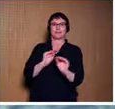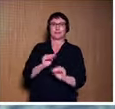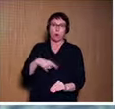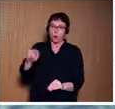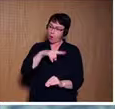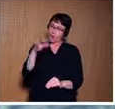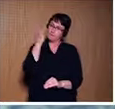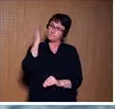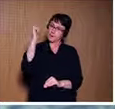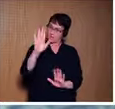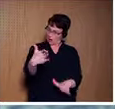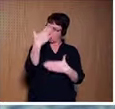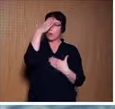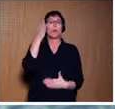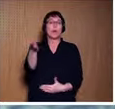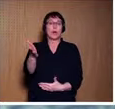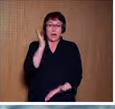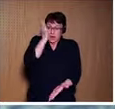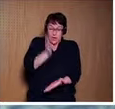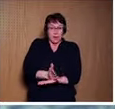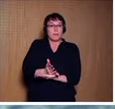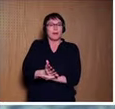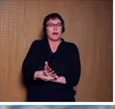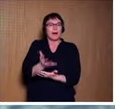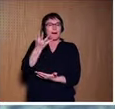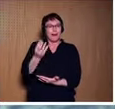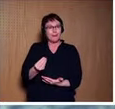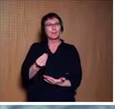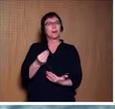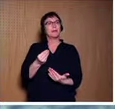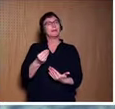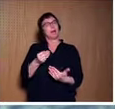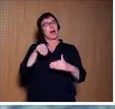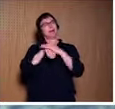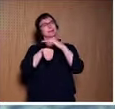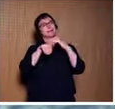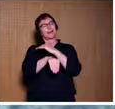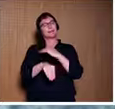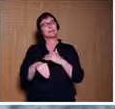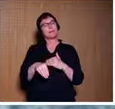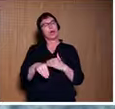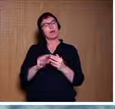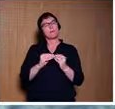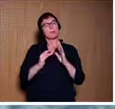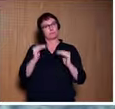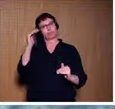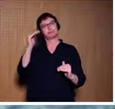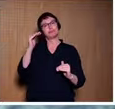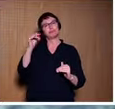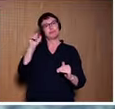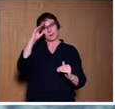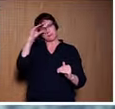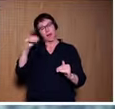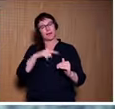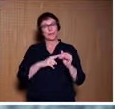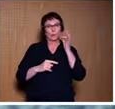to address the very real gender gap in access. Because if we don't address this, the gap is going to get wider and wider, and this